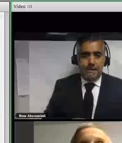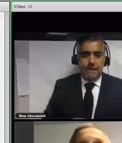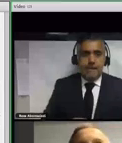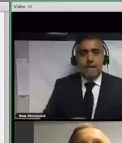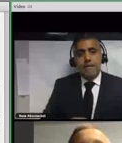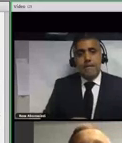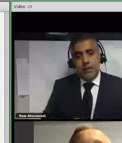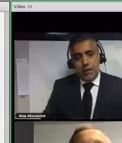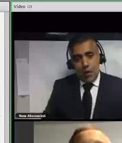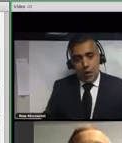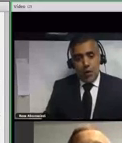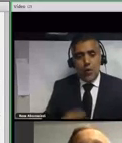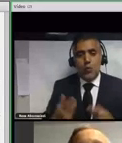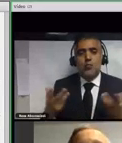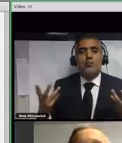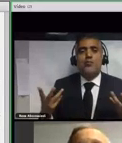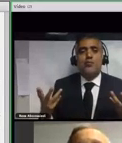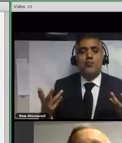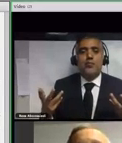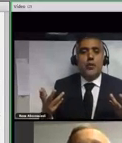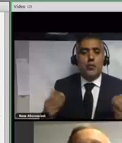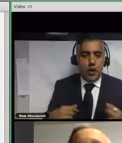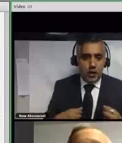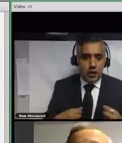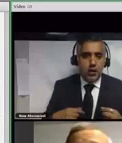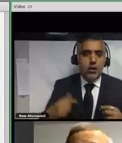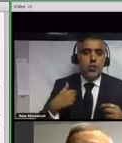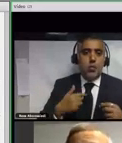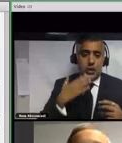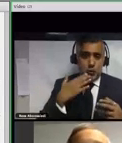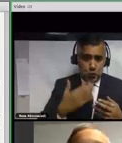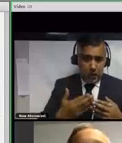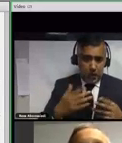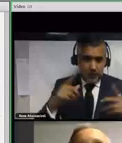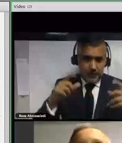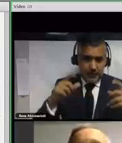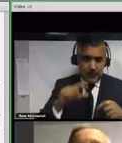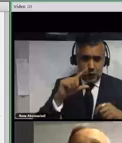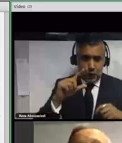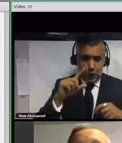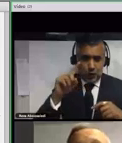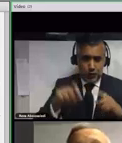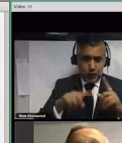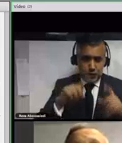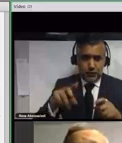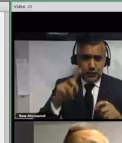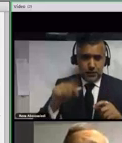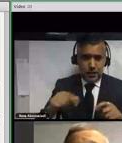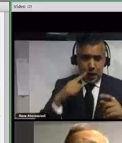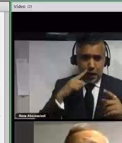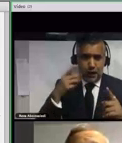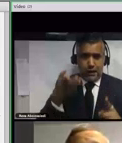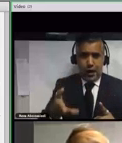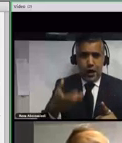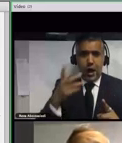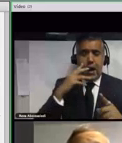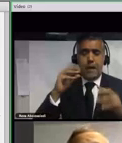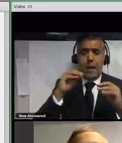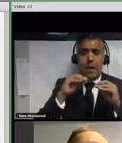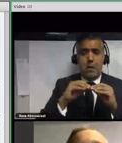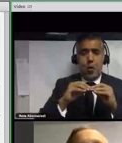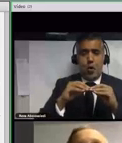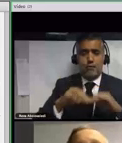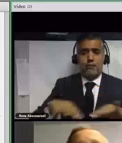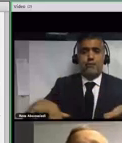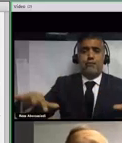So what are the take-home messages? Well-tested questions for disability exist, and they're growing around the world, and even more detailed ones are on the